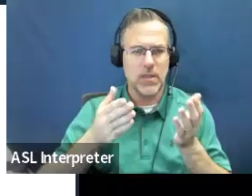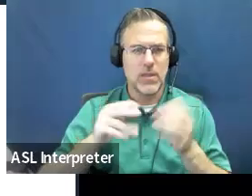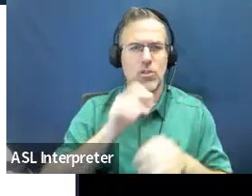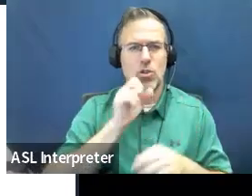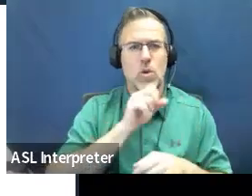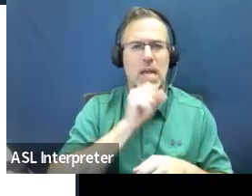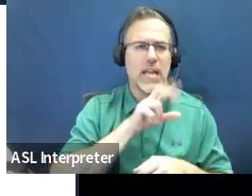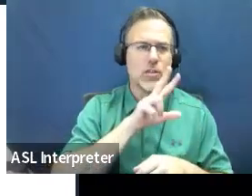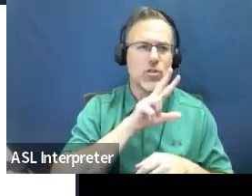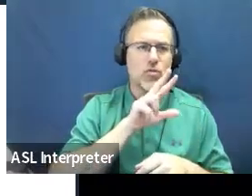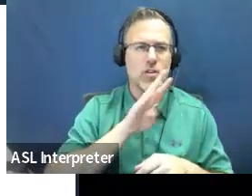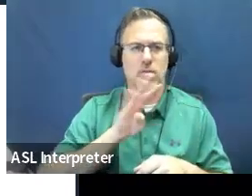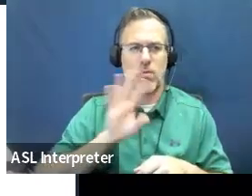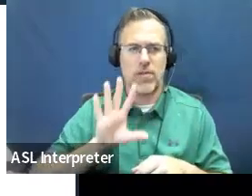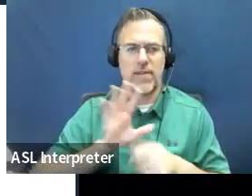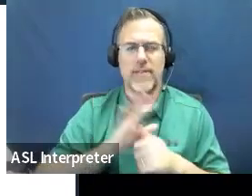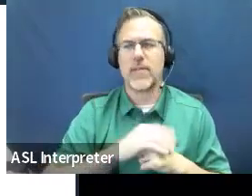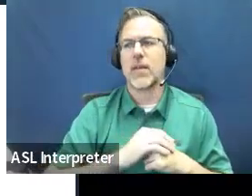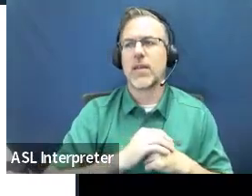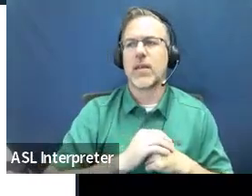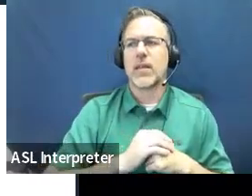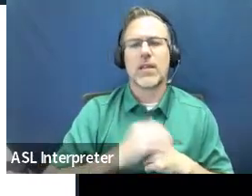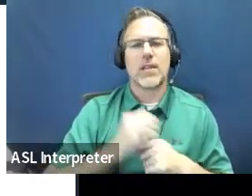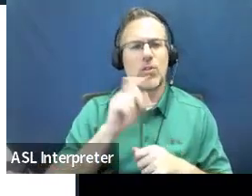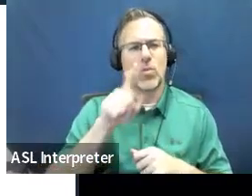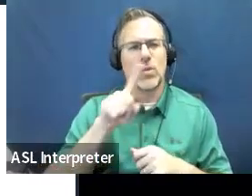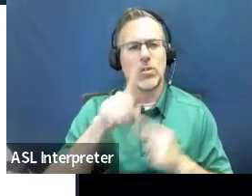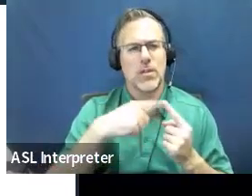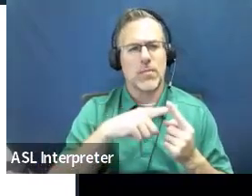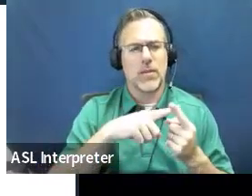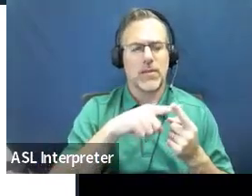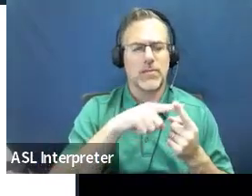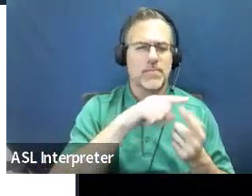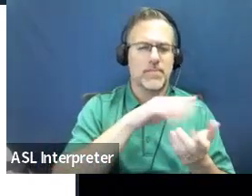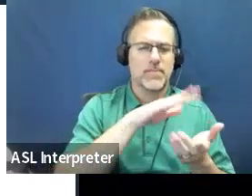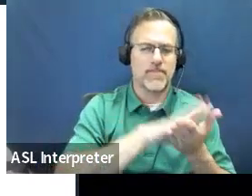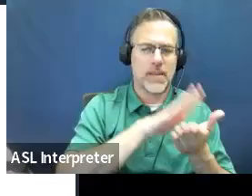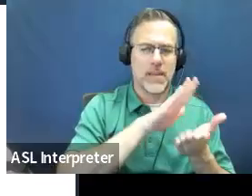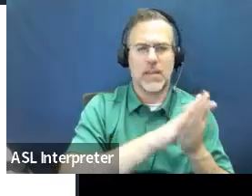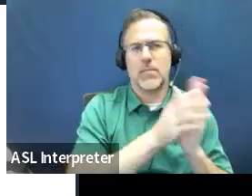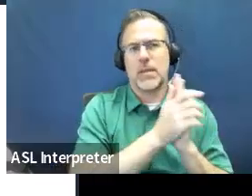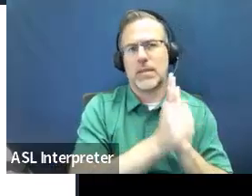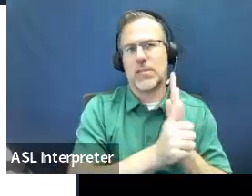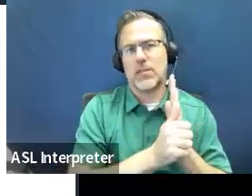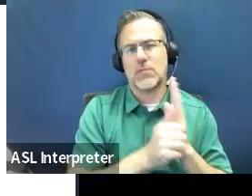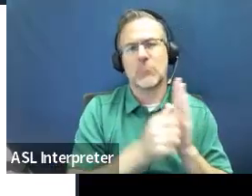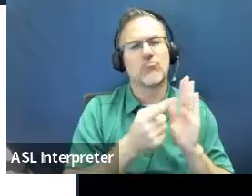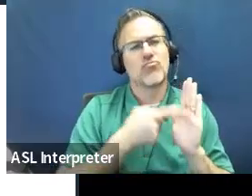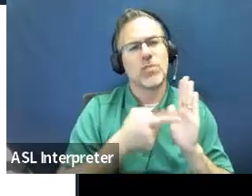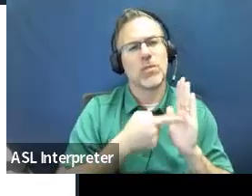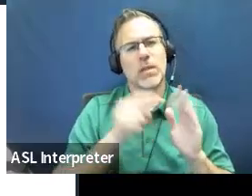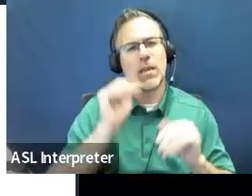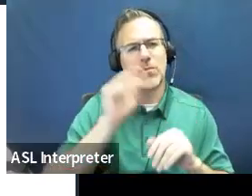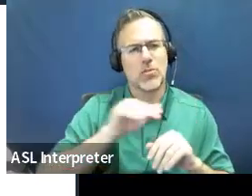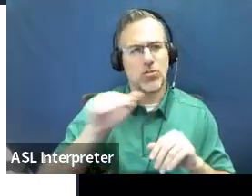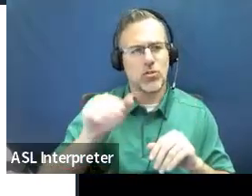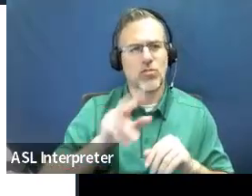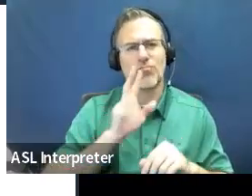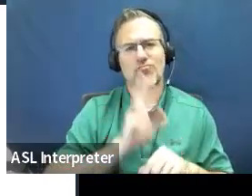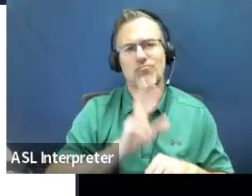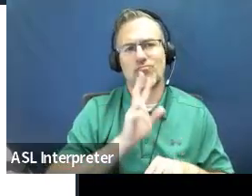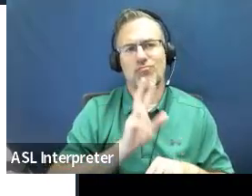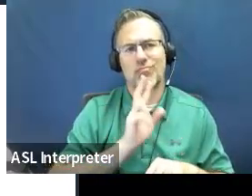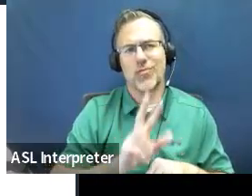5-year-olds. Yes. I have a question about academic skills so we sometimes get children 3 years old that